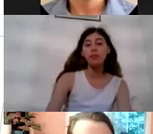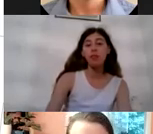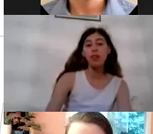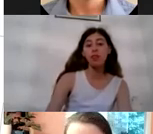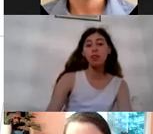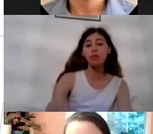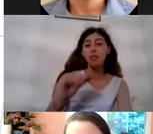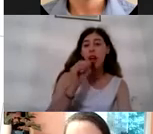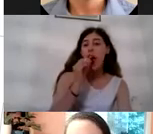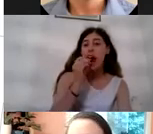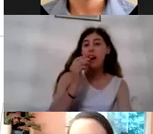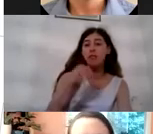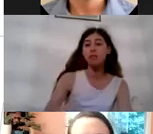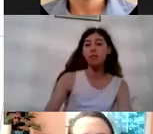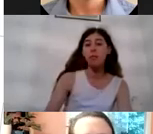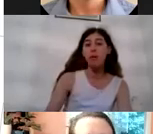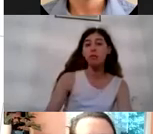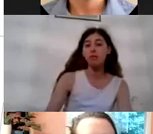possible.